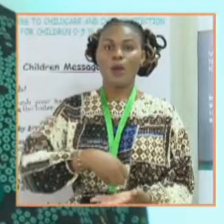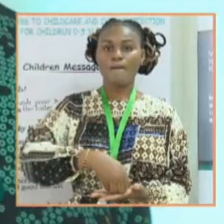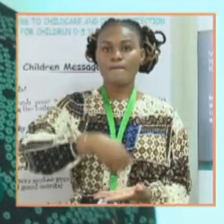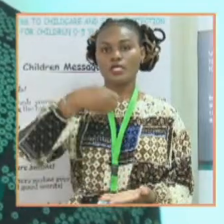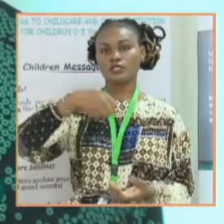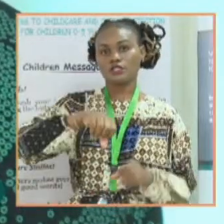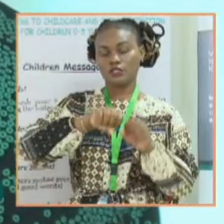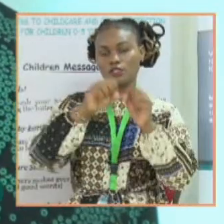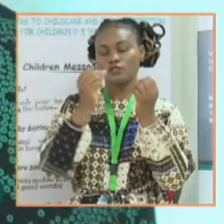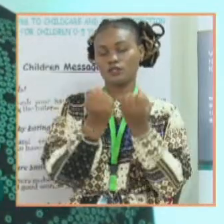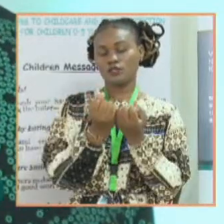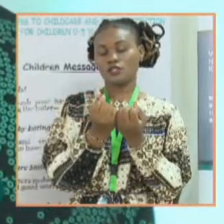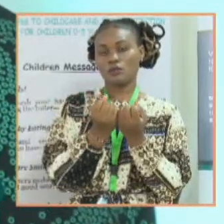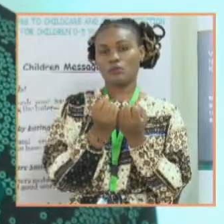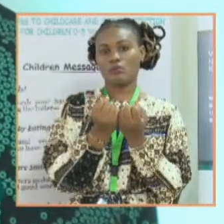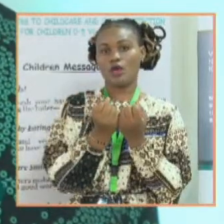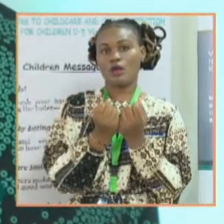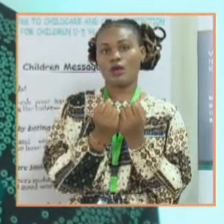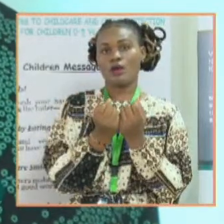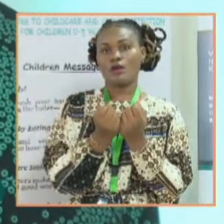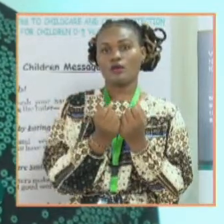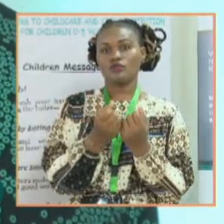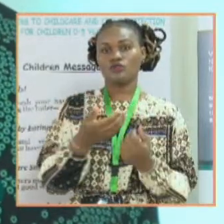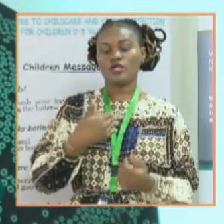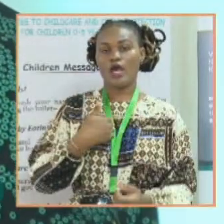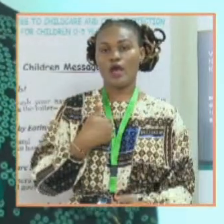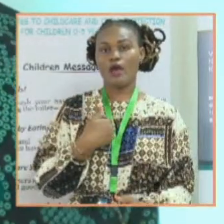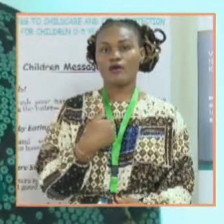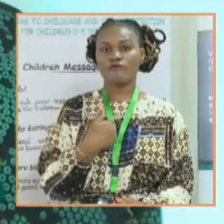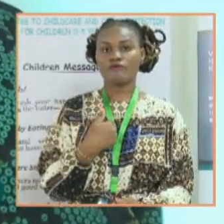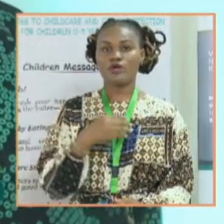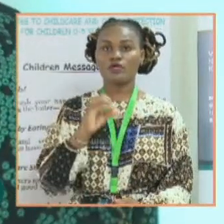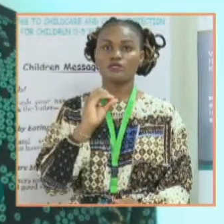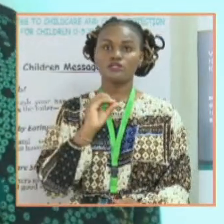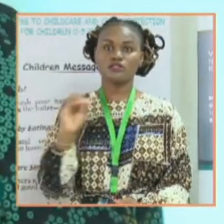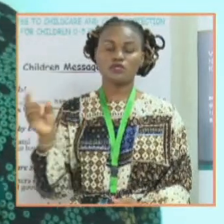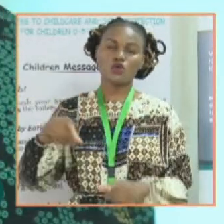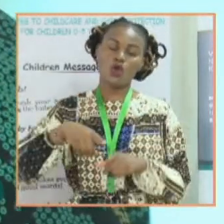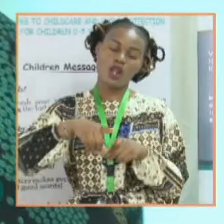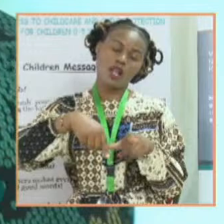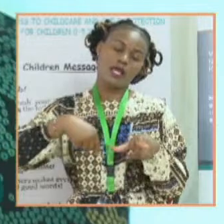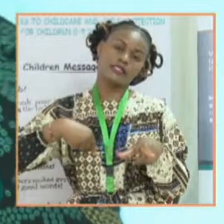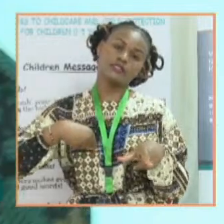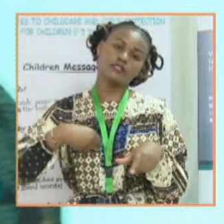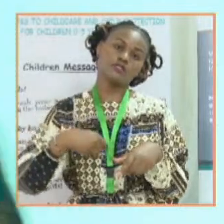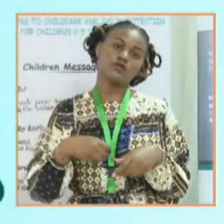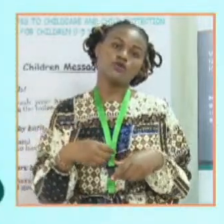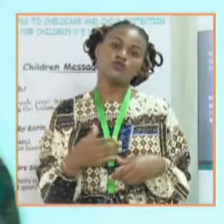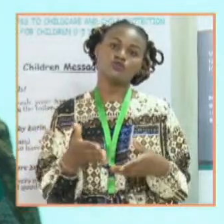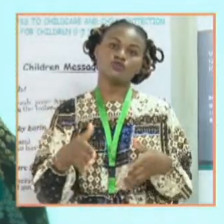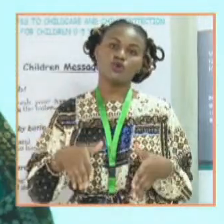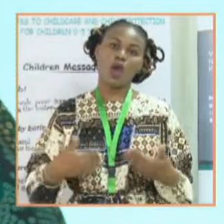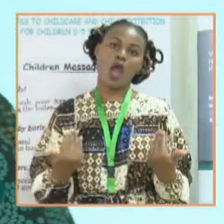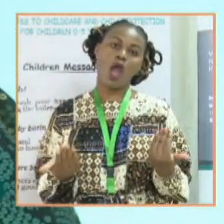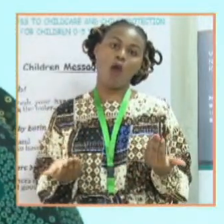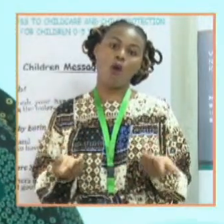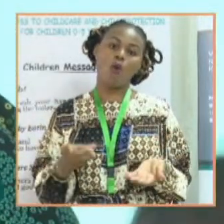system, you don't necessarily get lines written ECE. So how did you define that? Thanks.